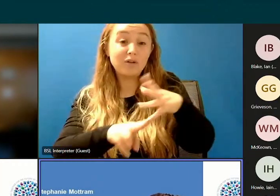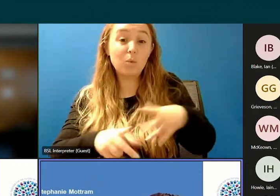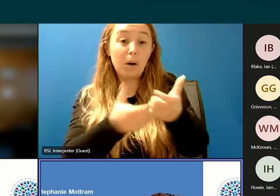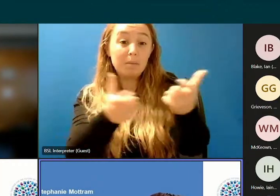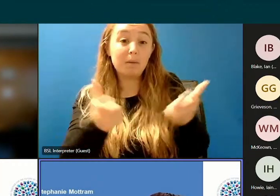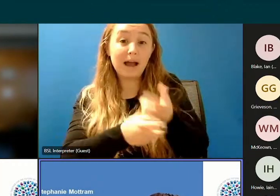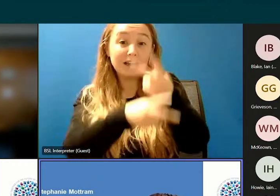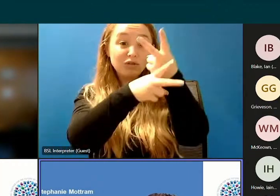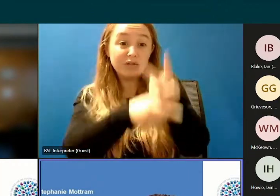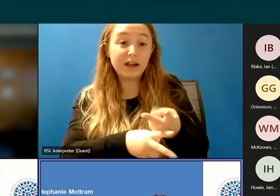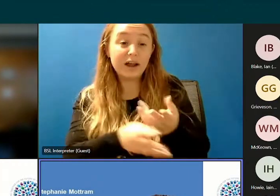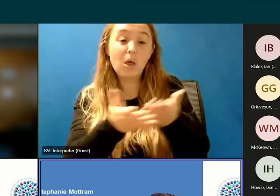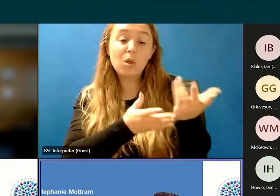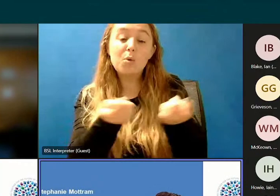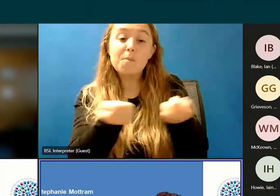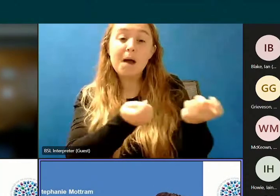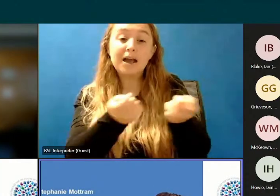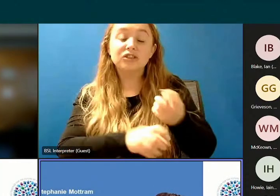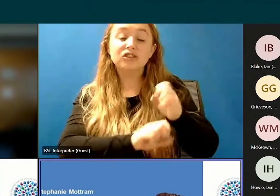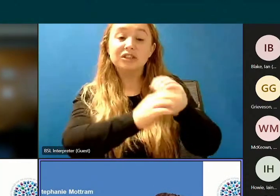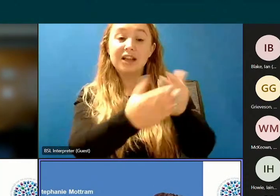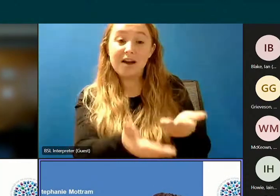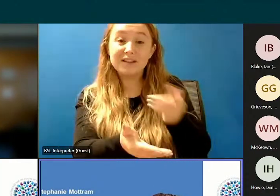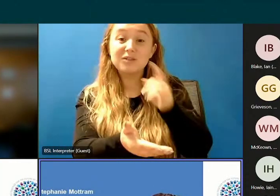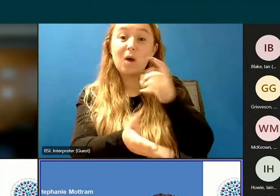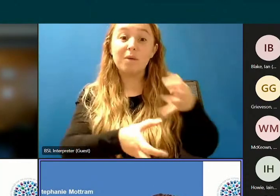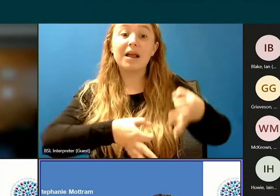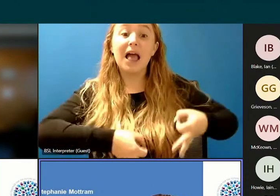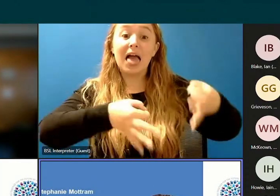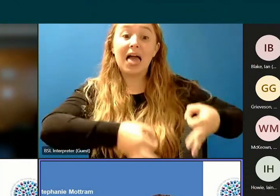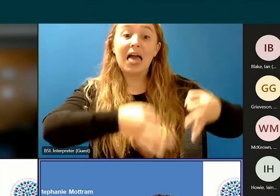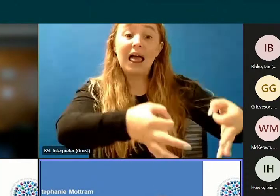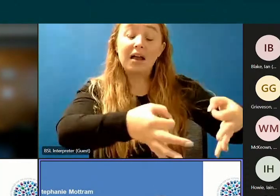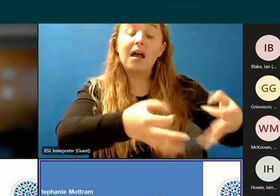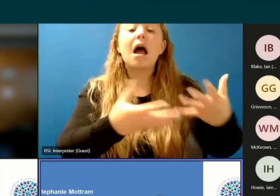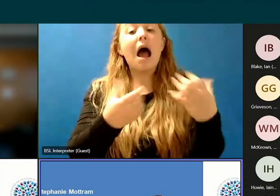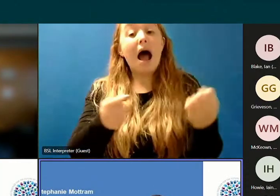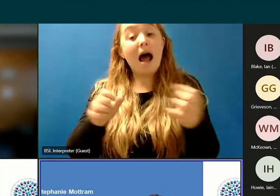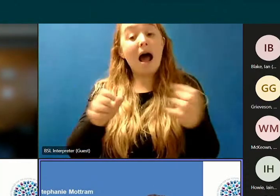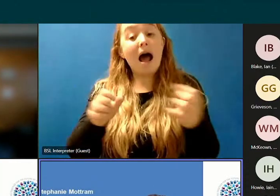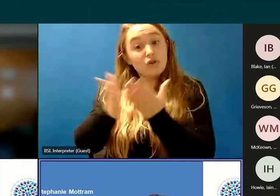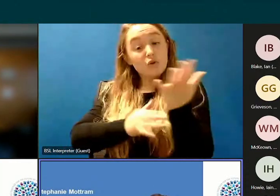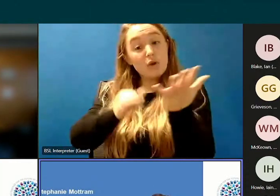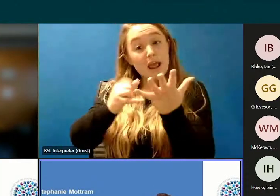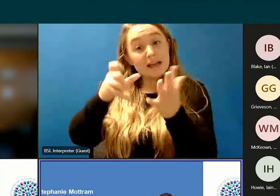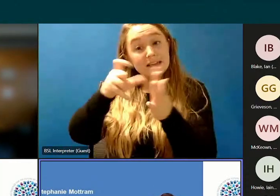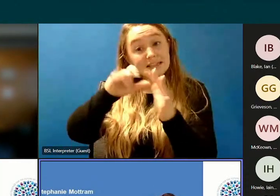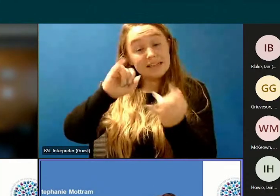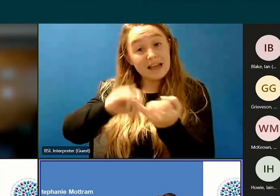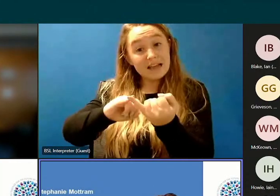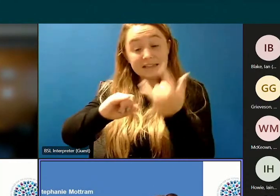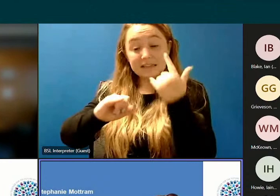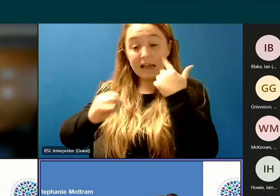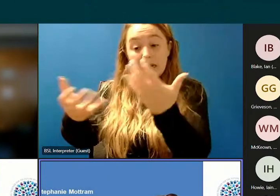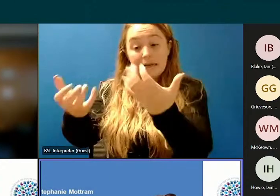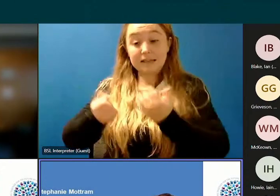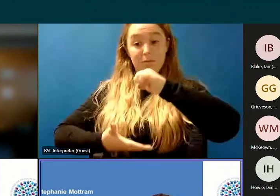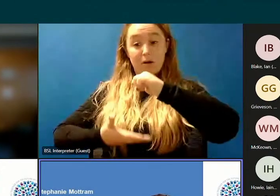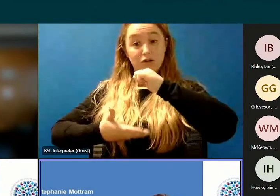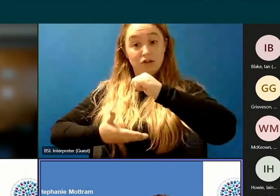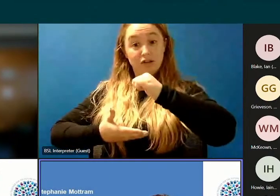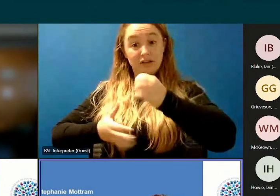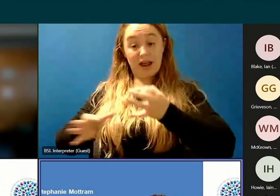a managed service. You do have other options through your SDS options to take that budget and